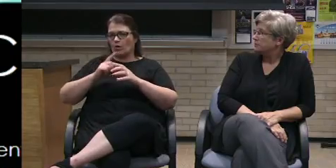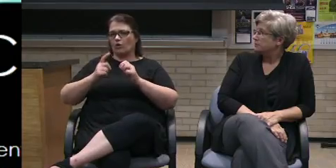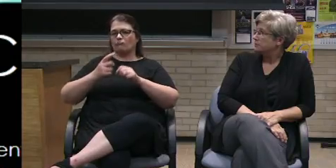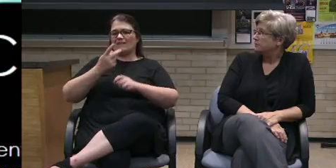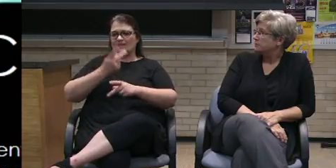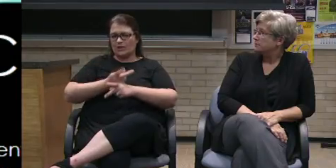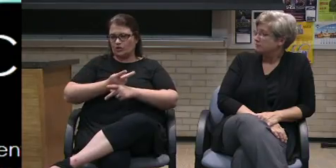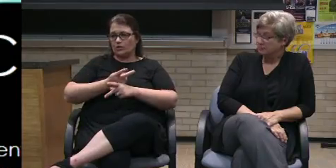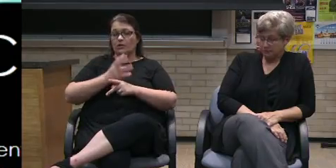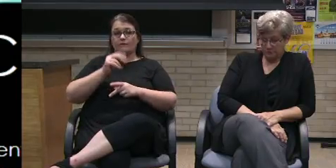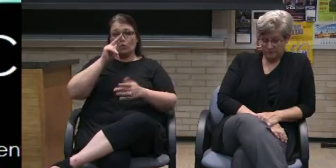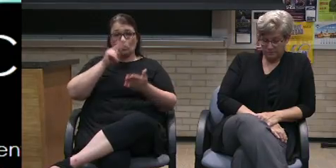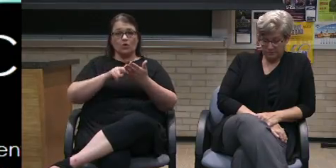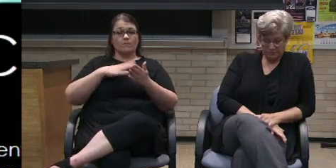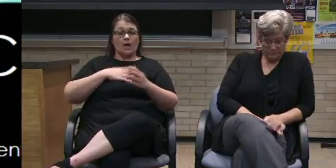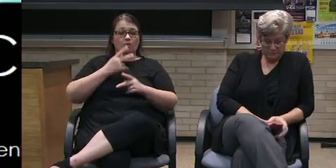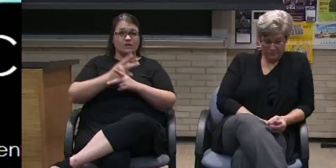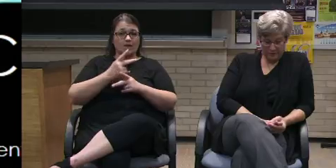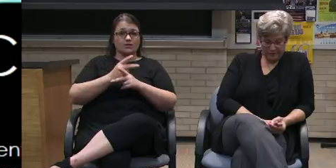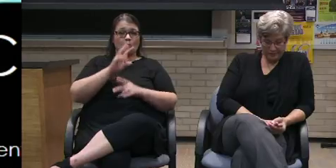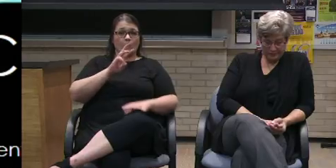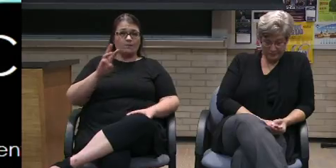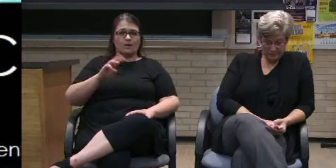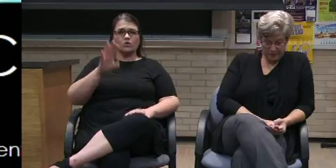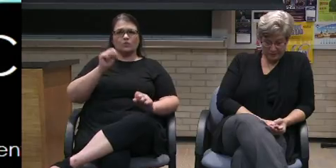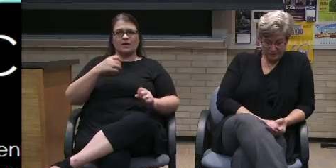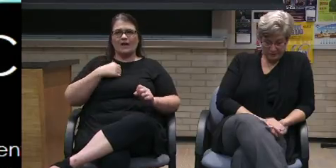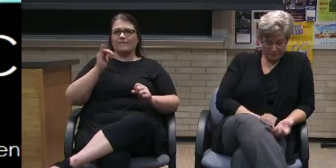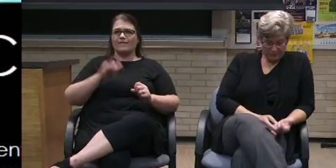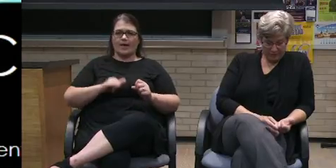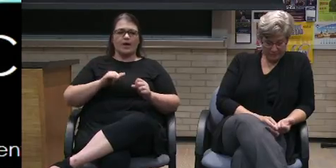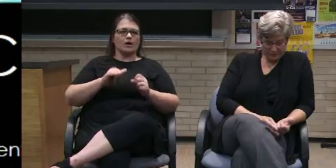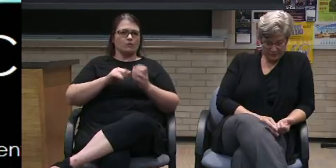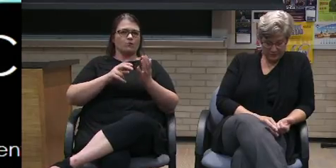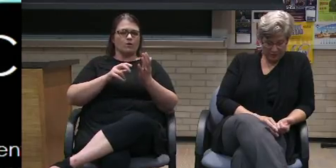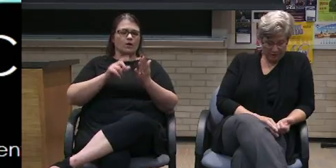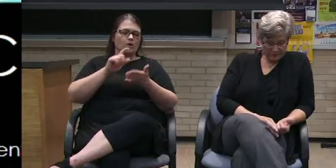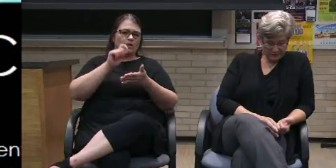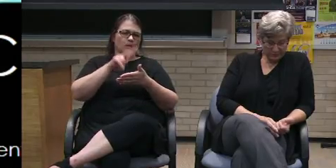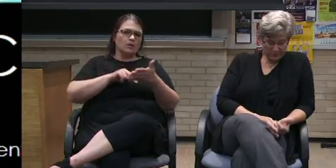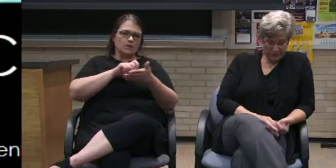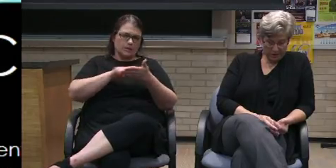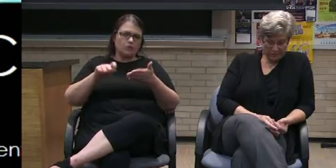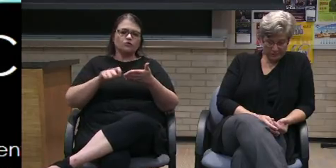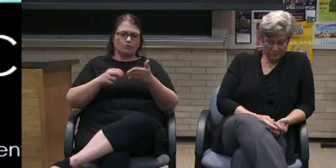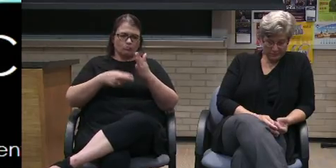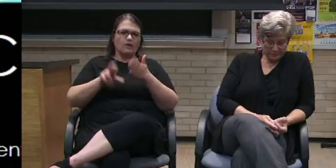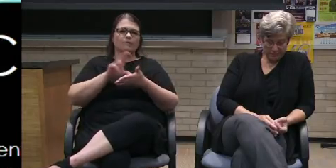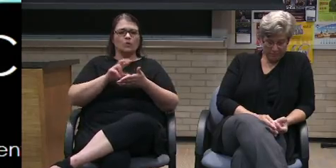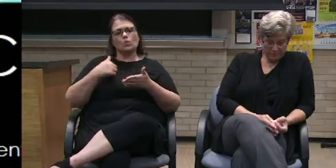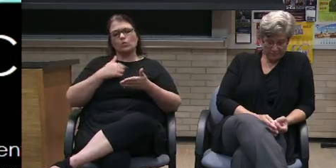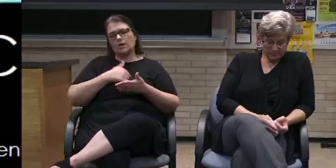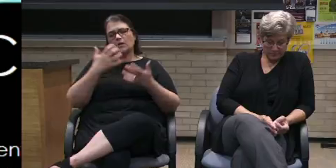at the top, you have a link to that literature review, because we wanted best practices for this